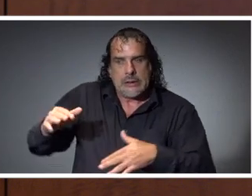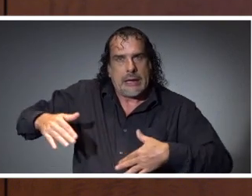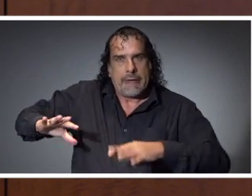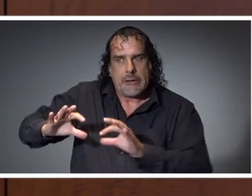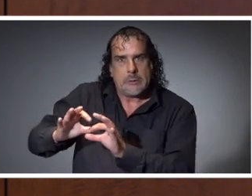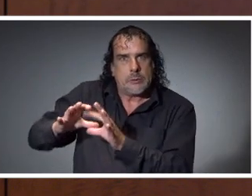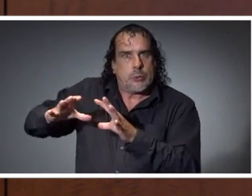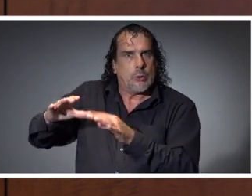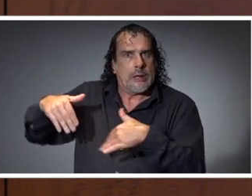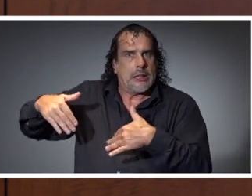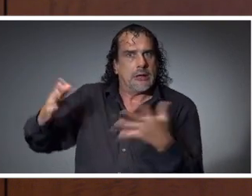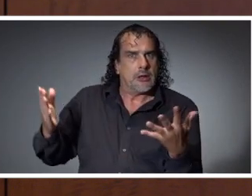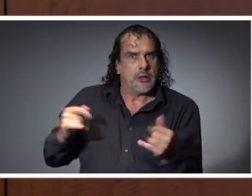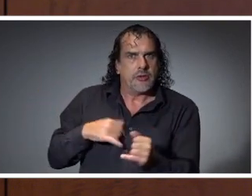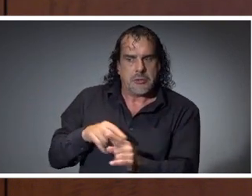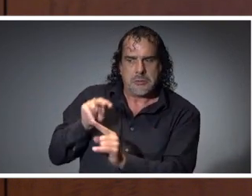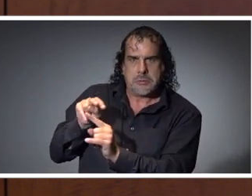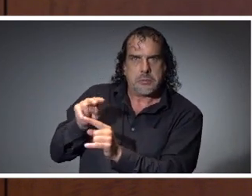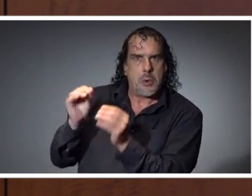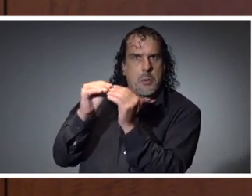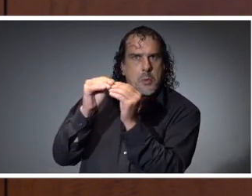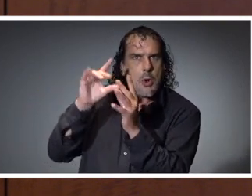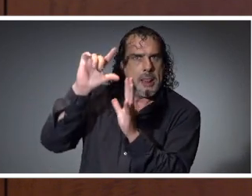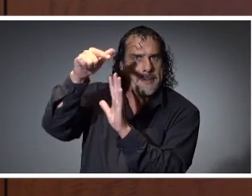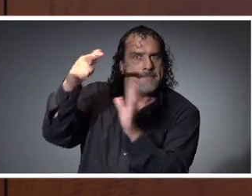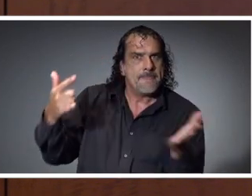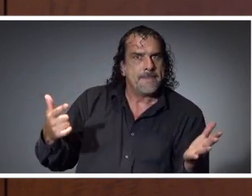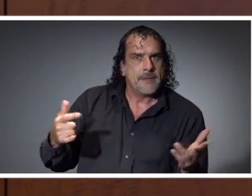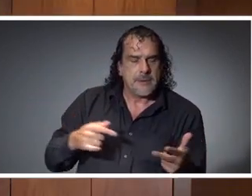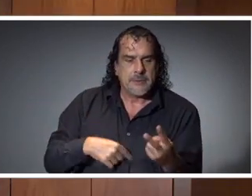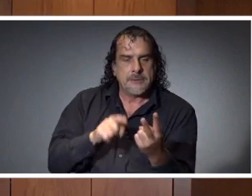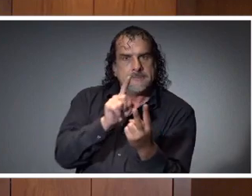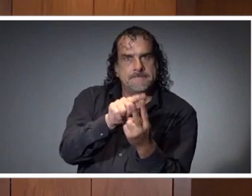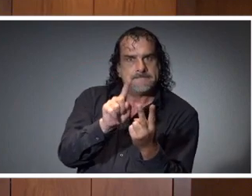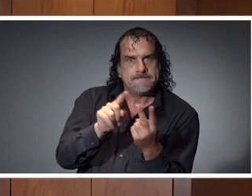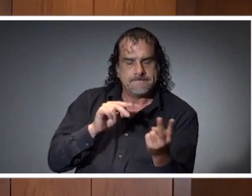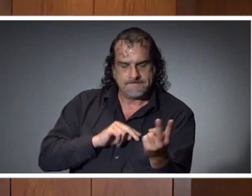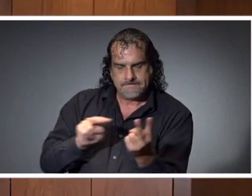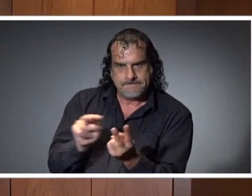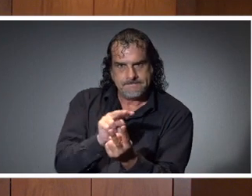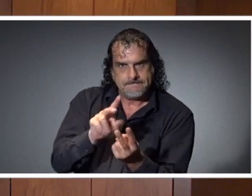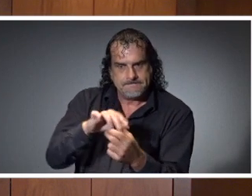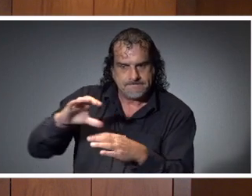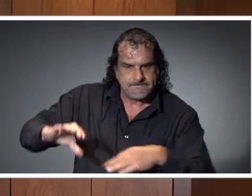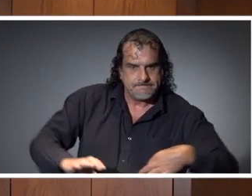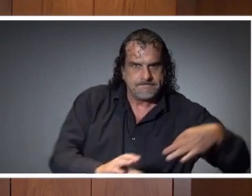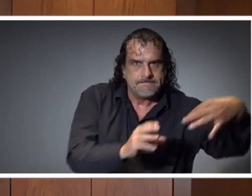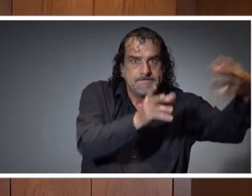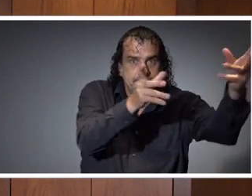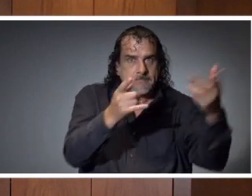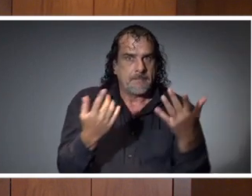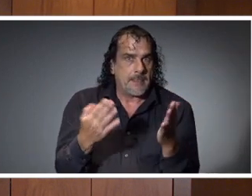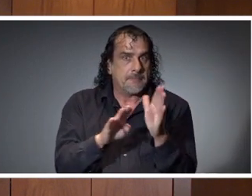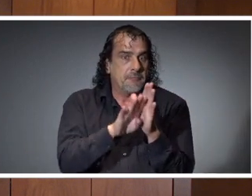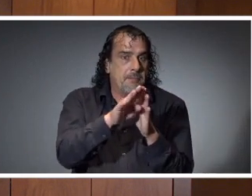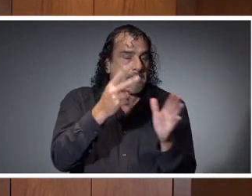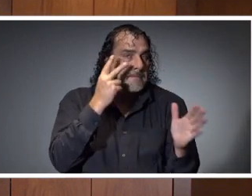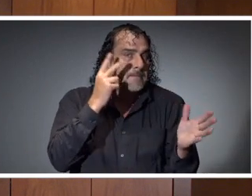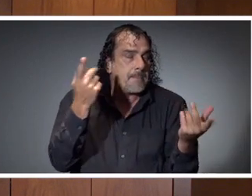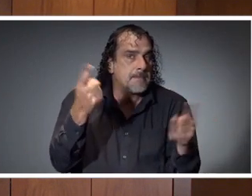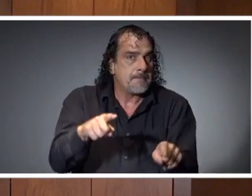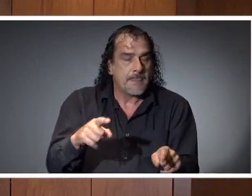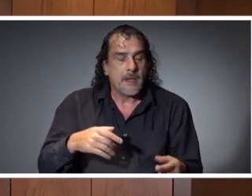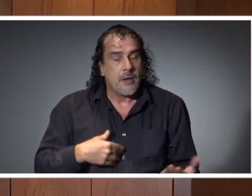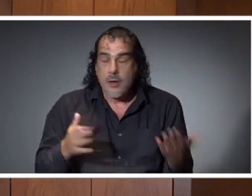we'll continue to watch that one along the way. So keeping our eyes tuned, Governor, as these systems develop. Thank you. And we will continue